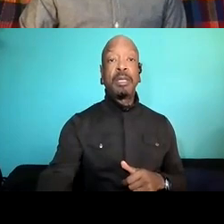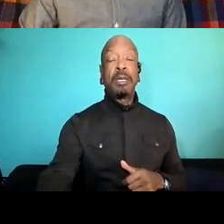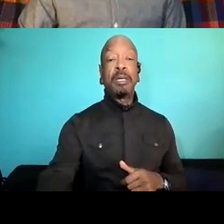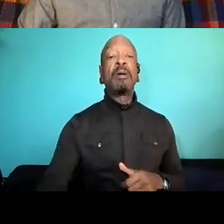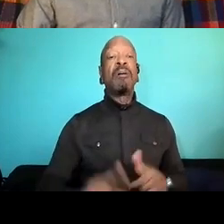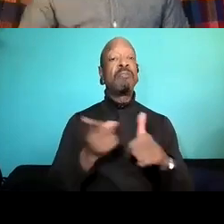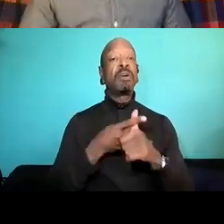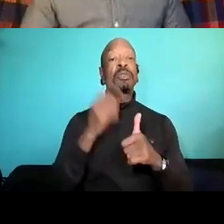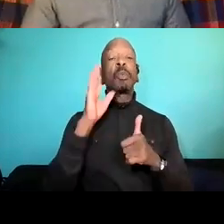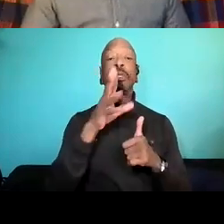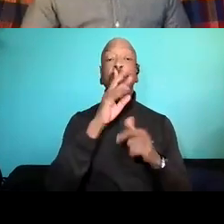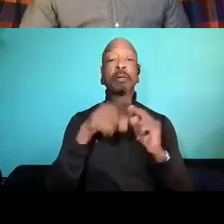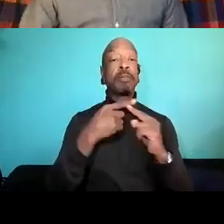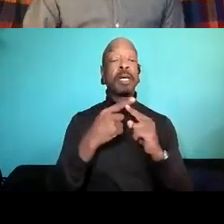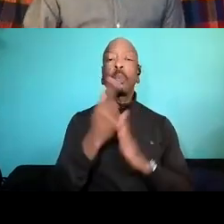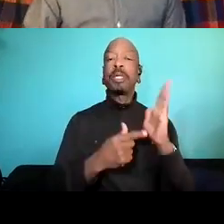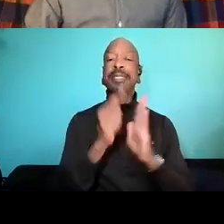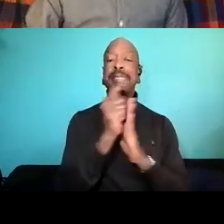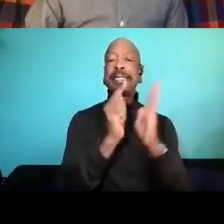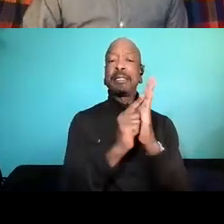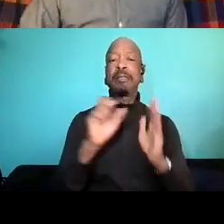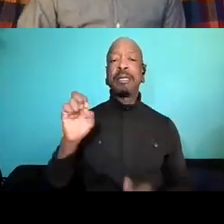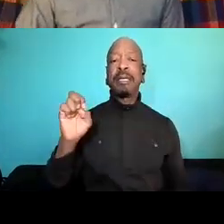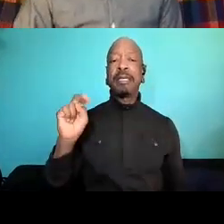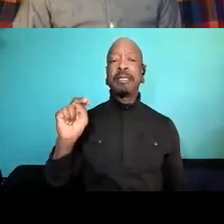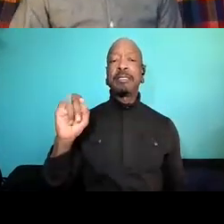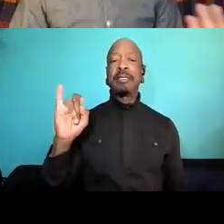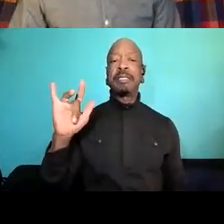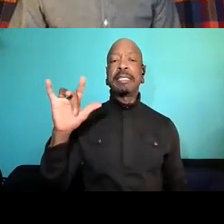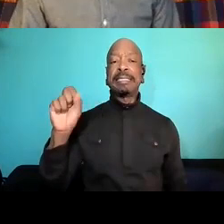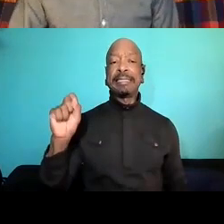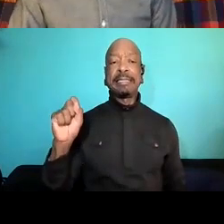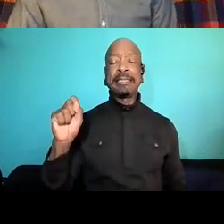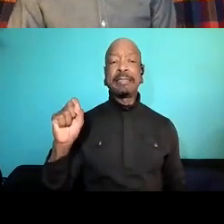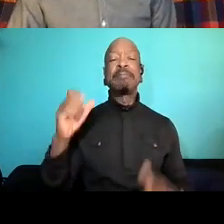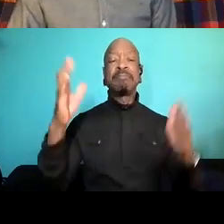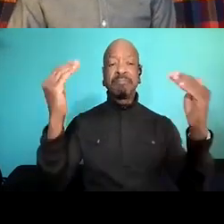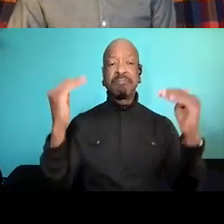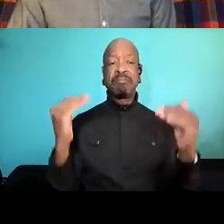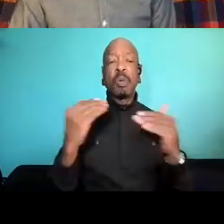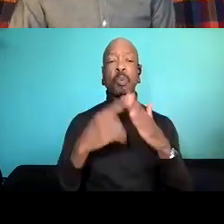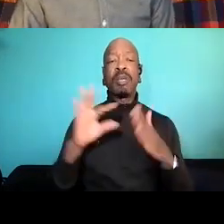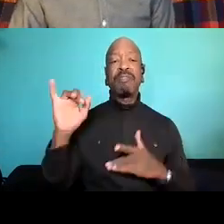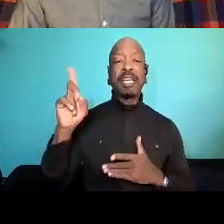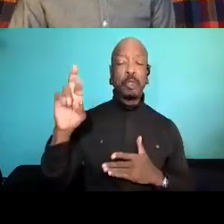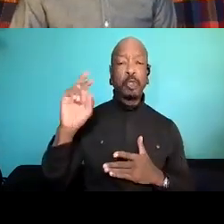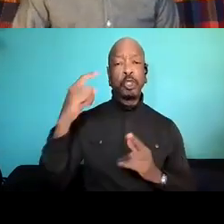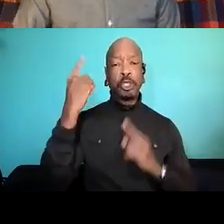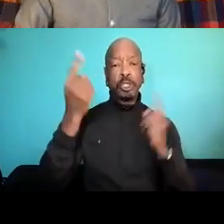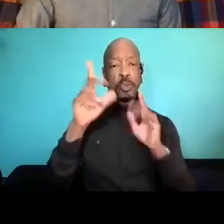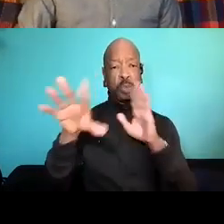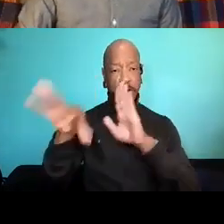talk about what are legal entities. We'll also talk about what factors you should consider when choosing an entity